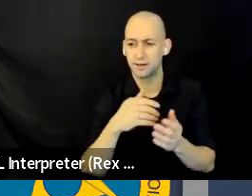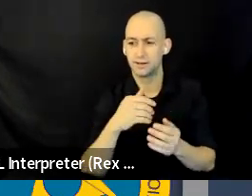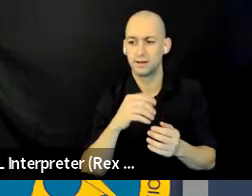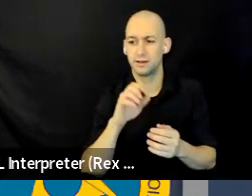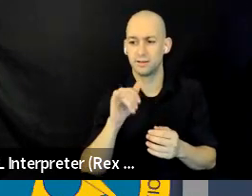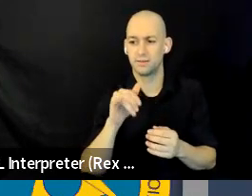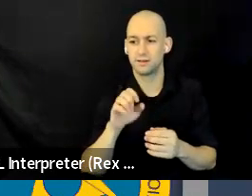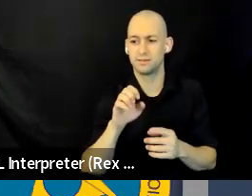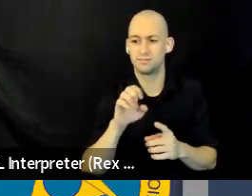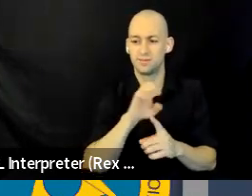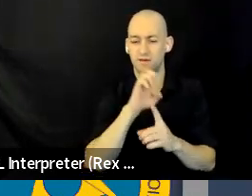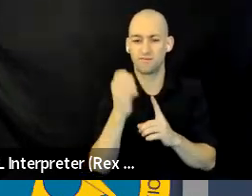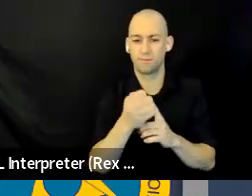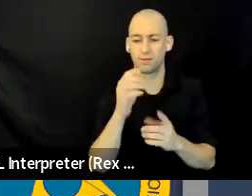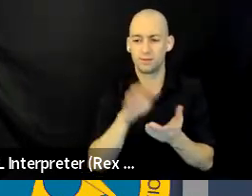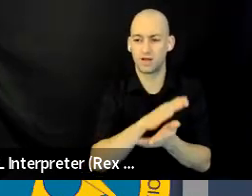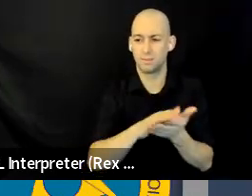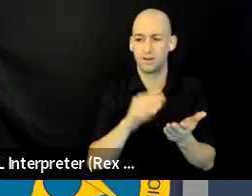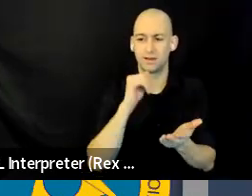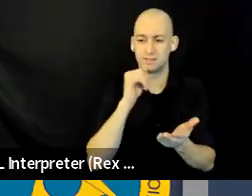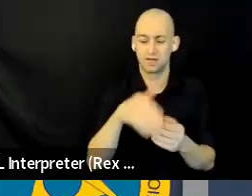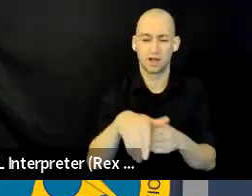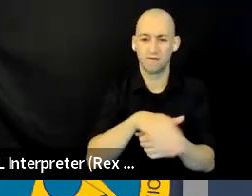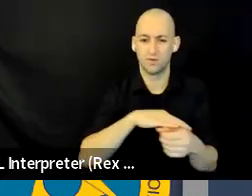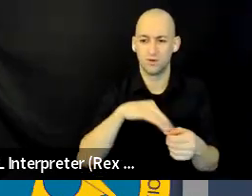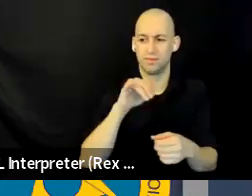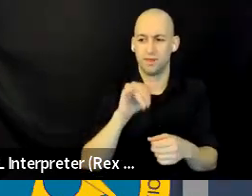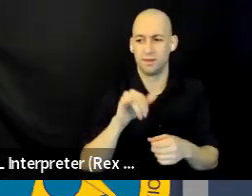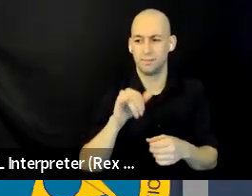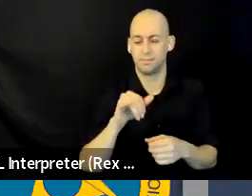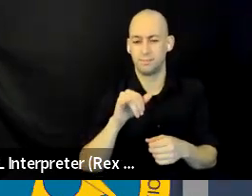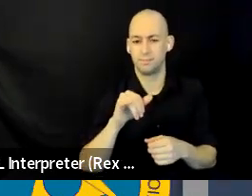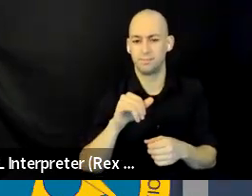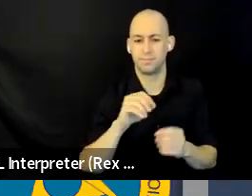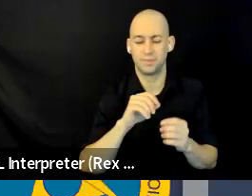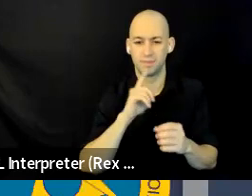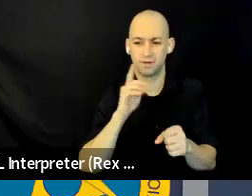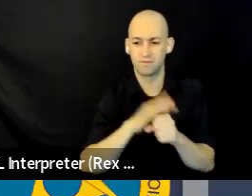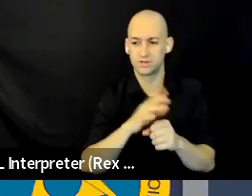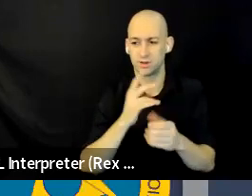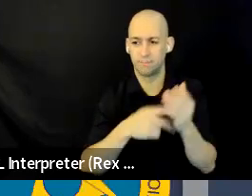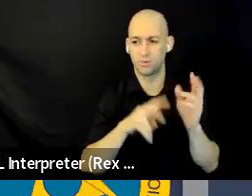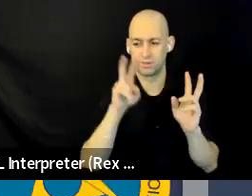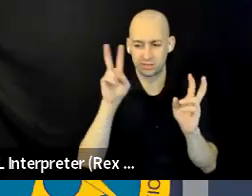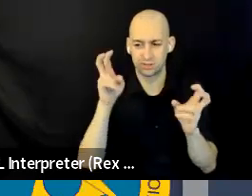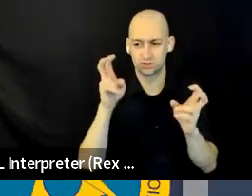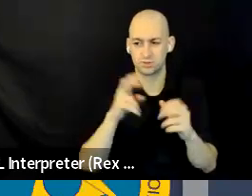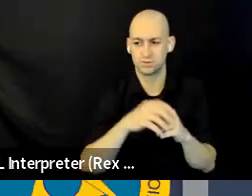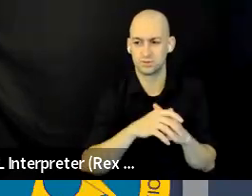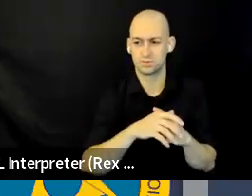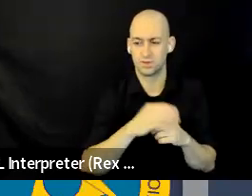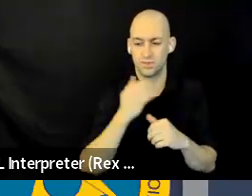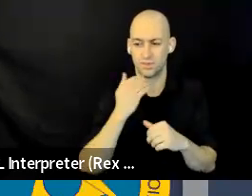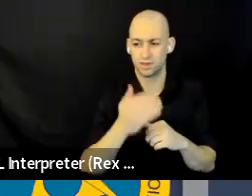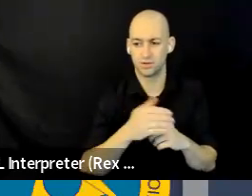Environmental document doesn't cover the right-of-way phase where eminent domain would occur. Okay, so he has clarification of both those issues. Thank you.